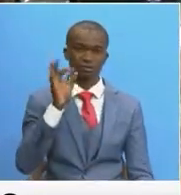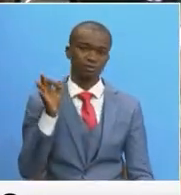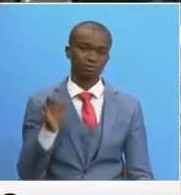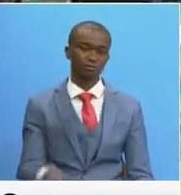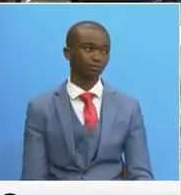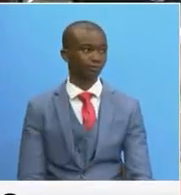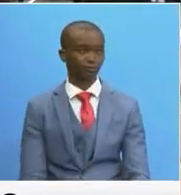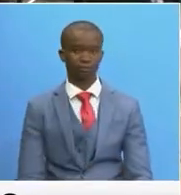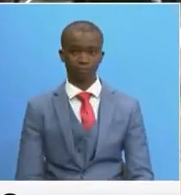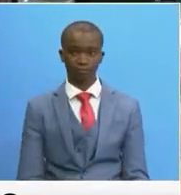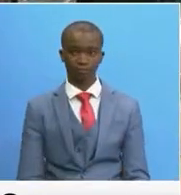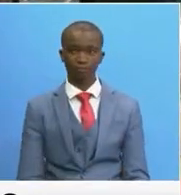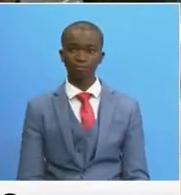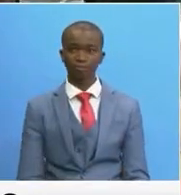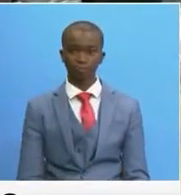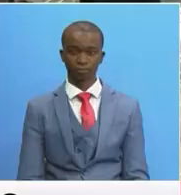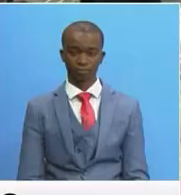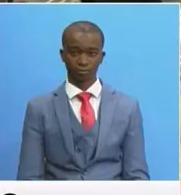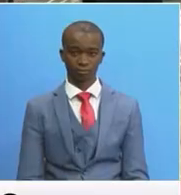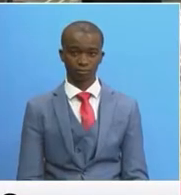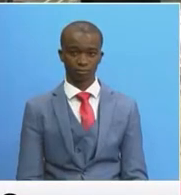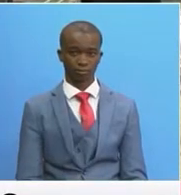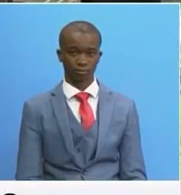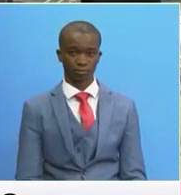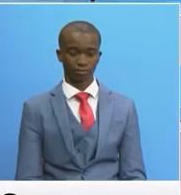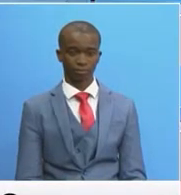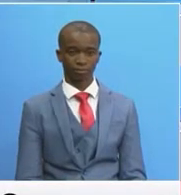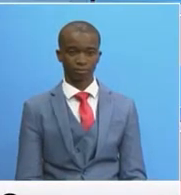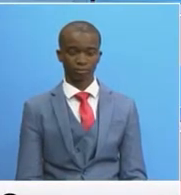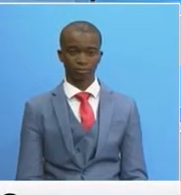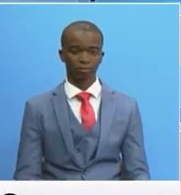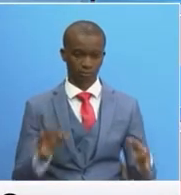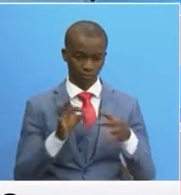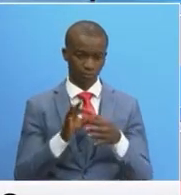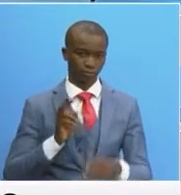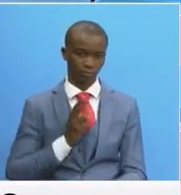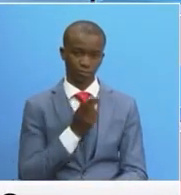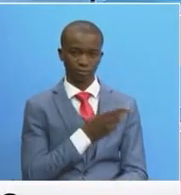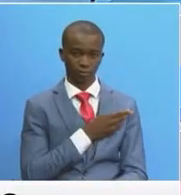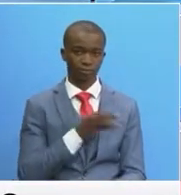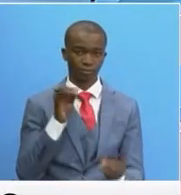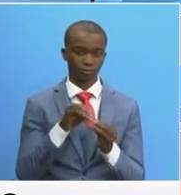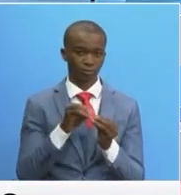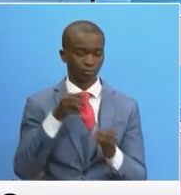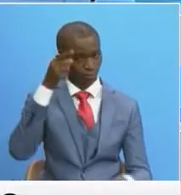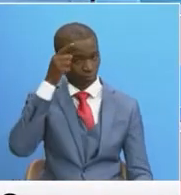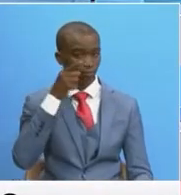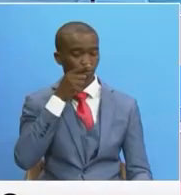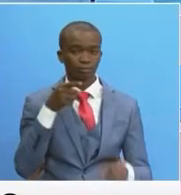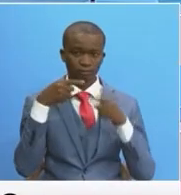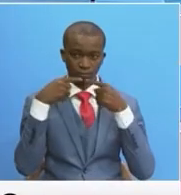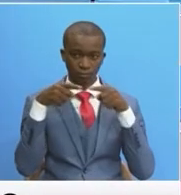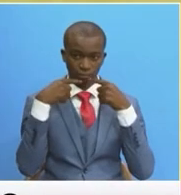reporting for Zanis News in Kasama District in Northern Province. Join us for more gender-related news after this